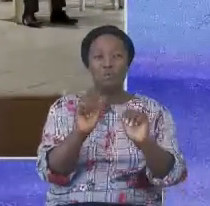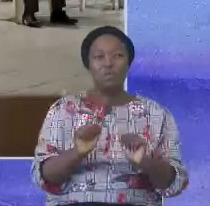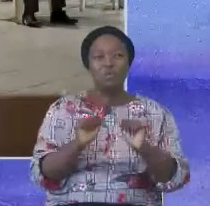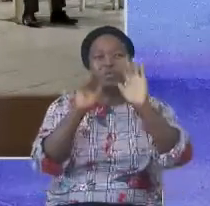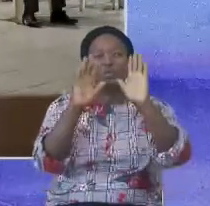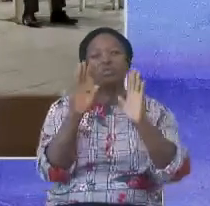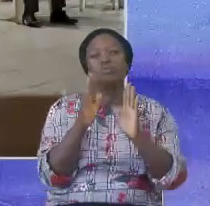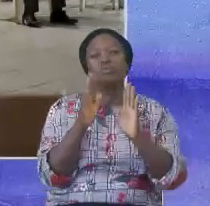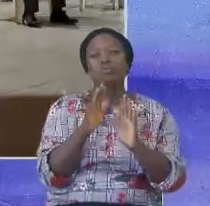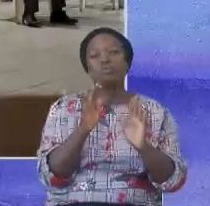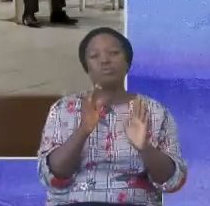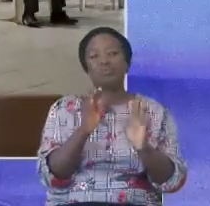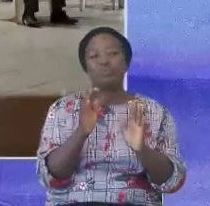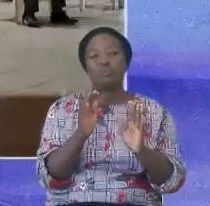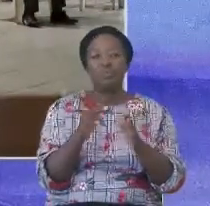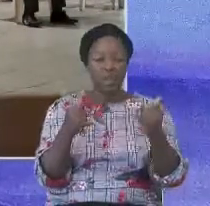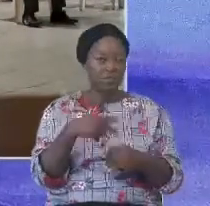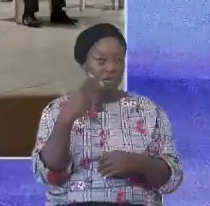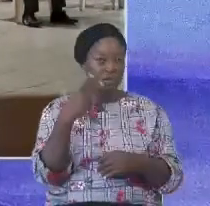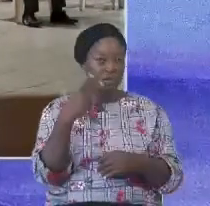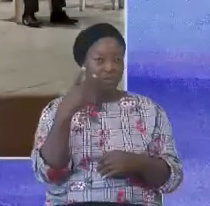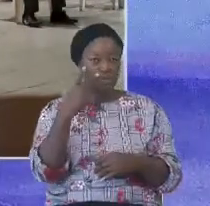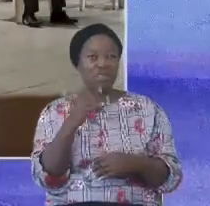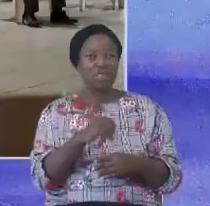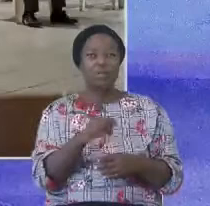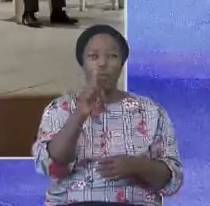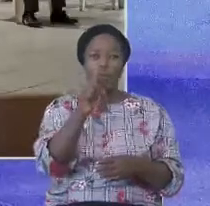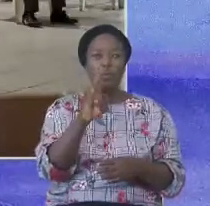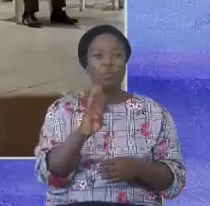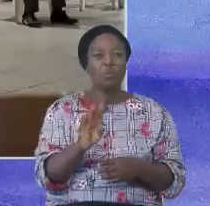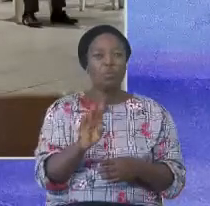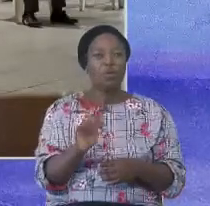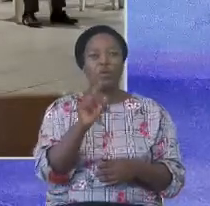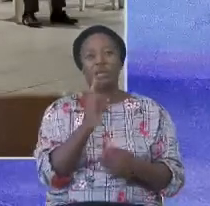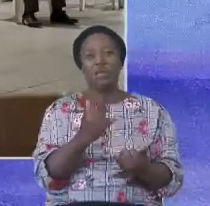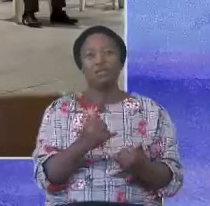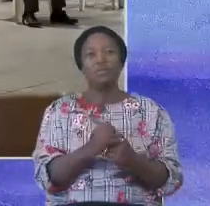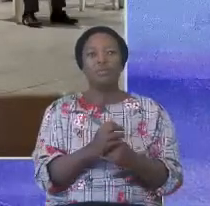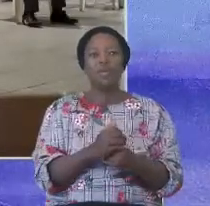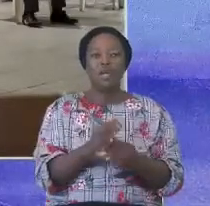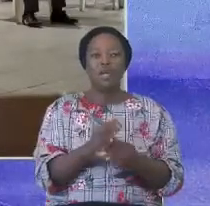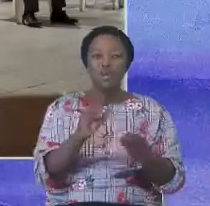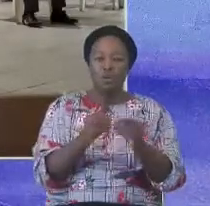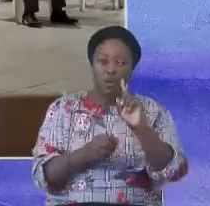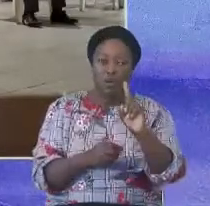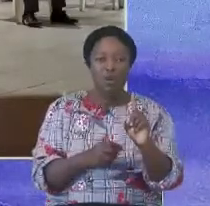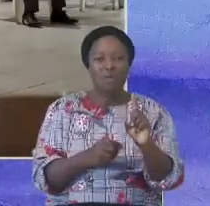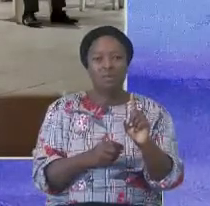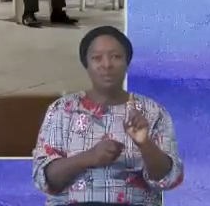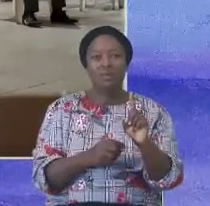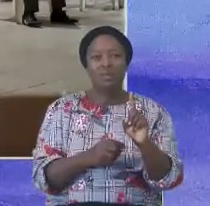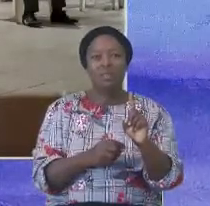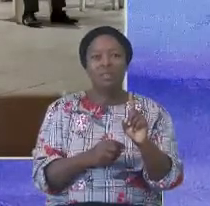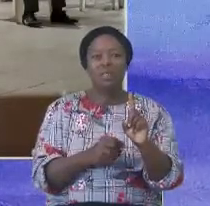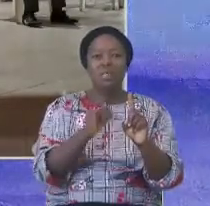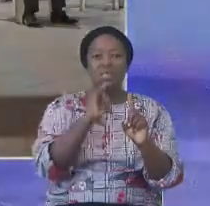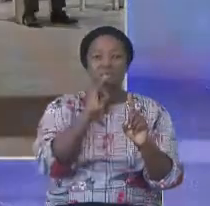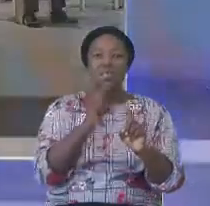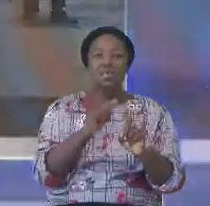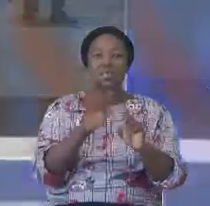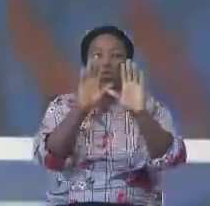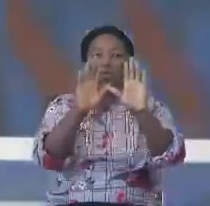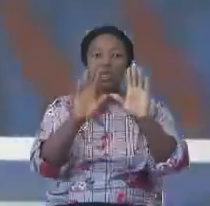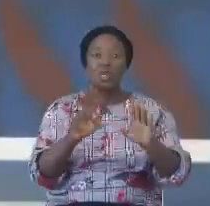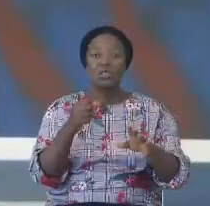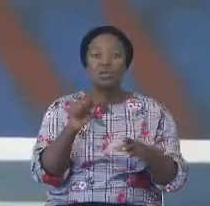supreme submission for sublime sovereignty. Let's go at it, everything one